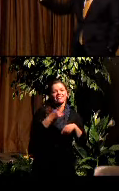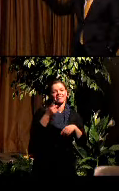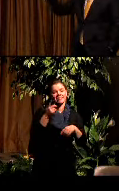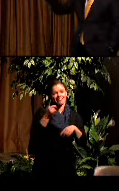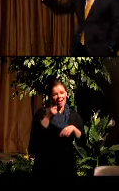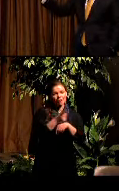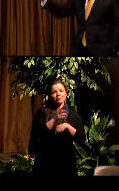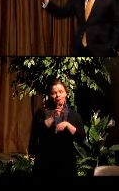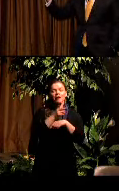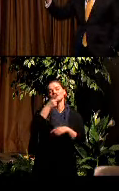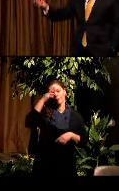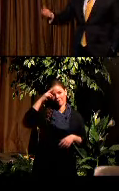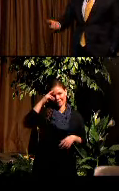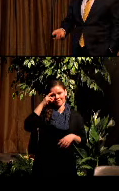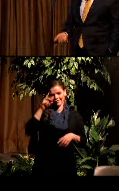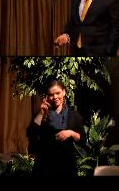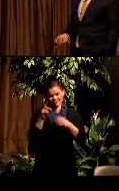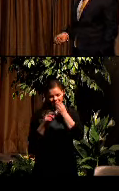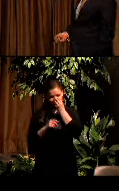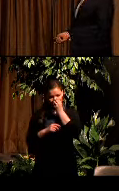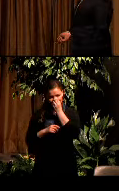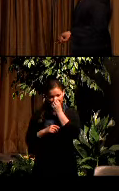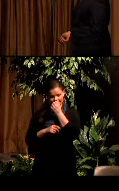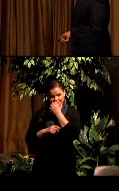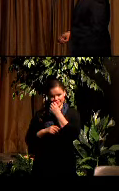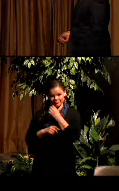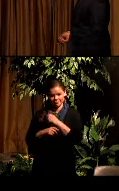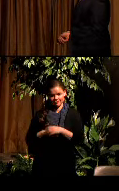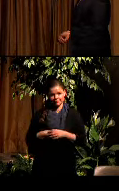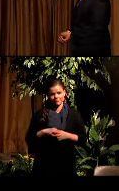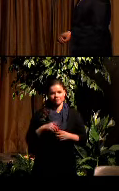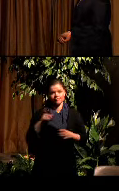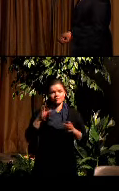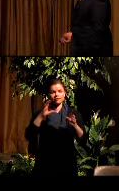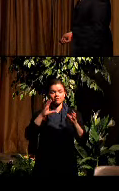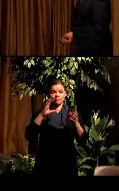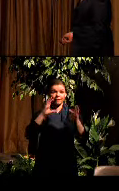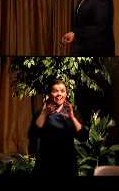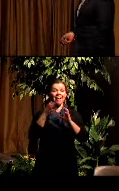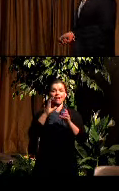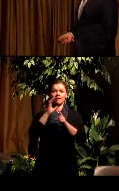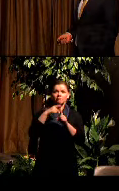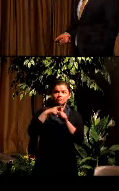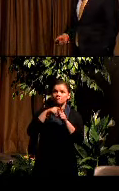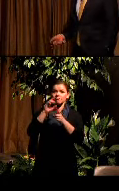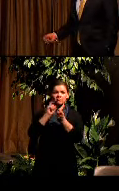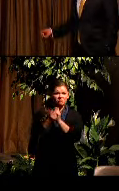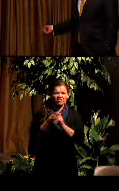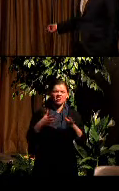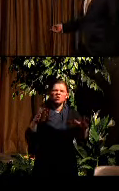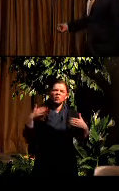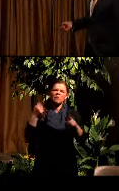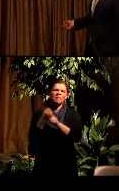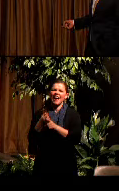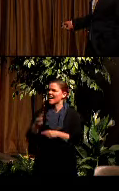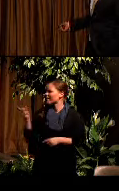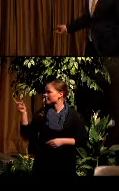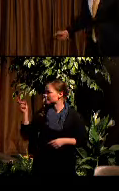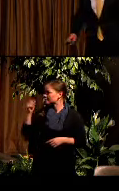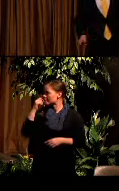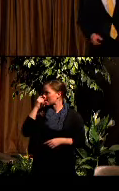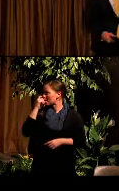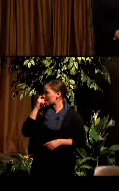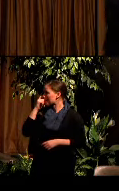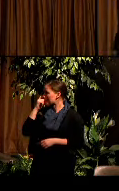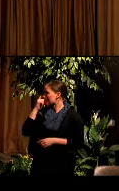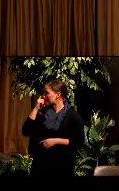climate change that's impacting these high-elevation habitats. The greater prairie chicken, and a species which is probably going to be the